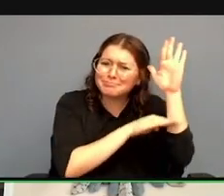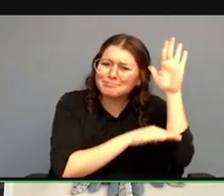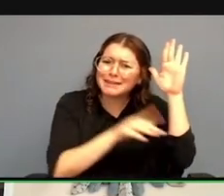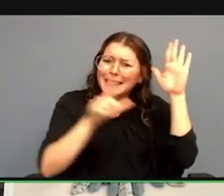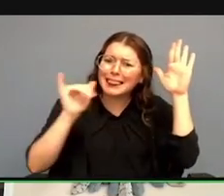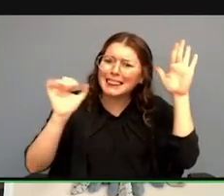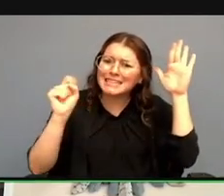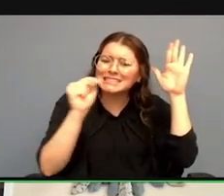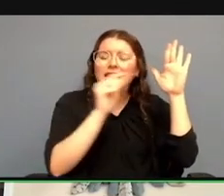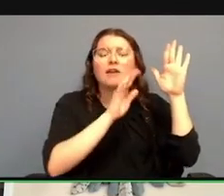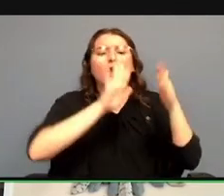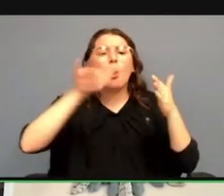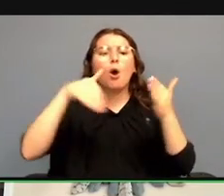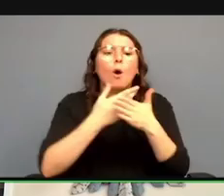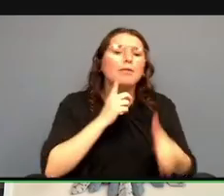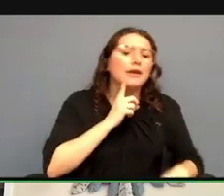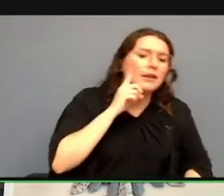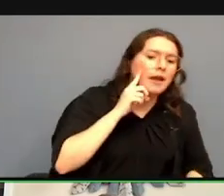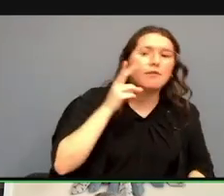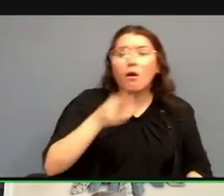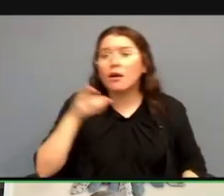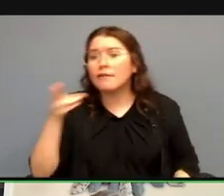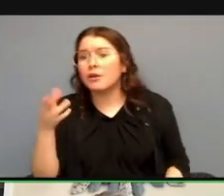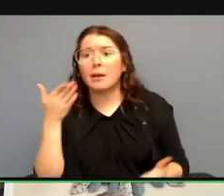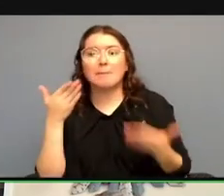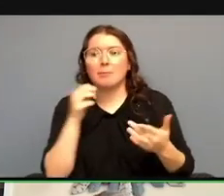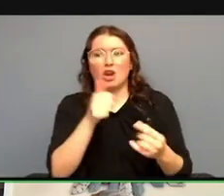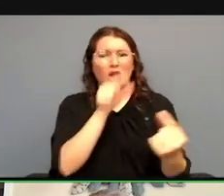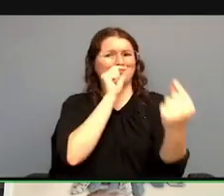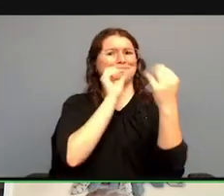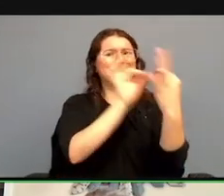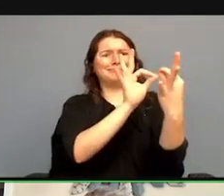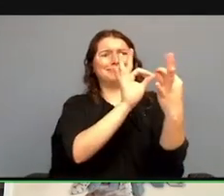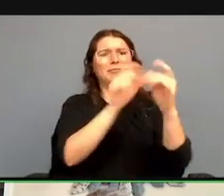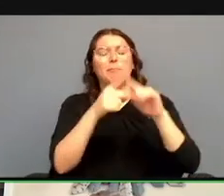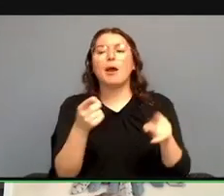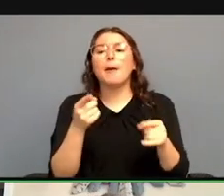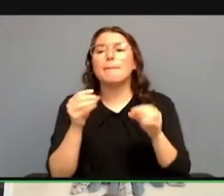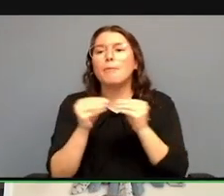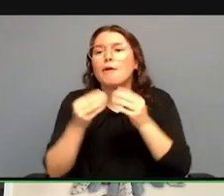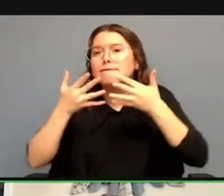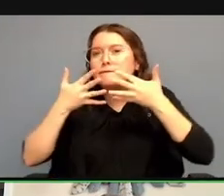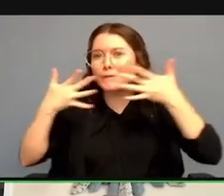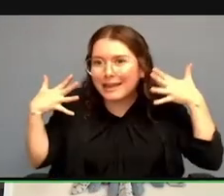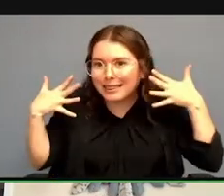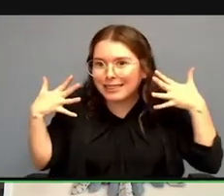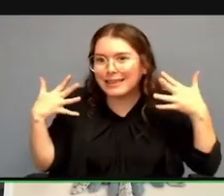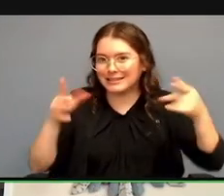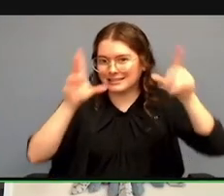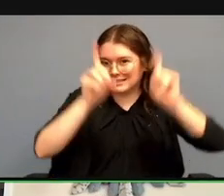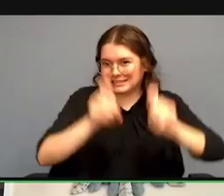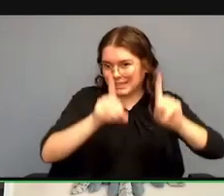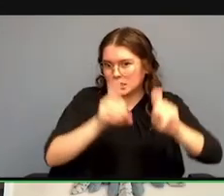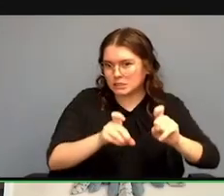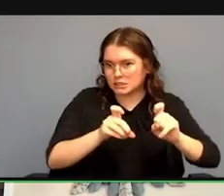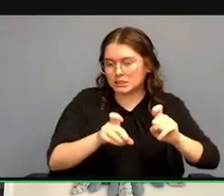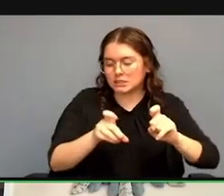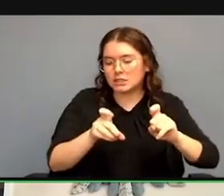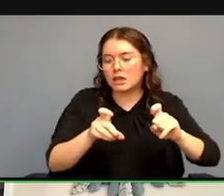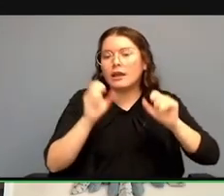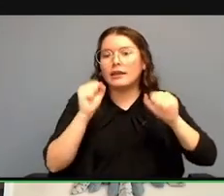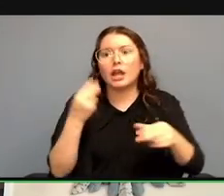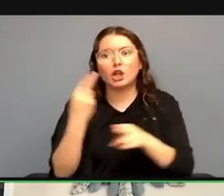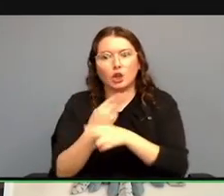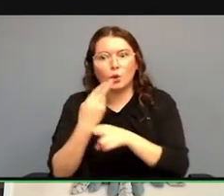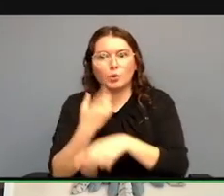of deaf and hard of hearing, maybe not perfect, but more friendly tests that can be